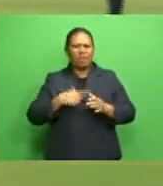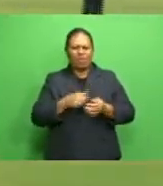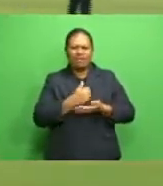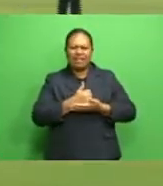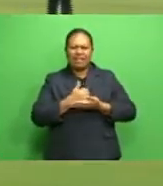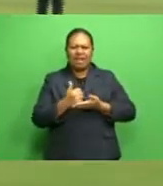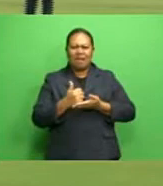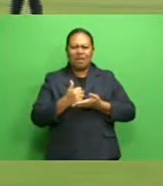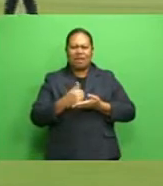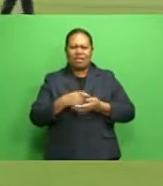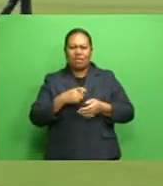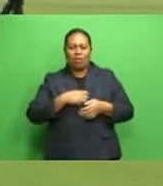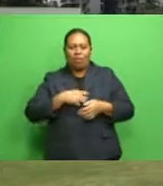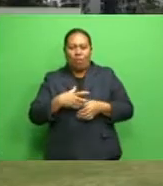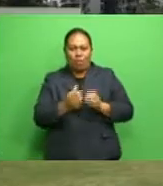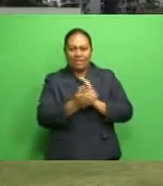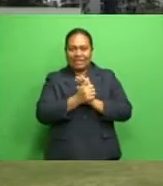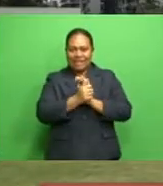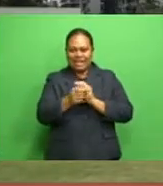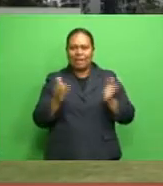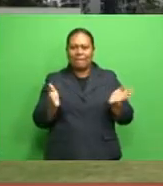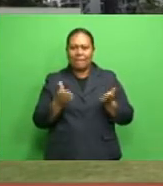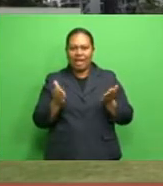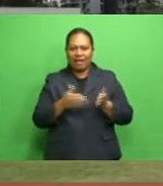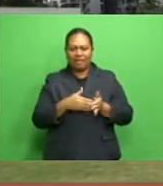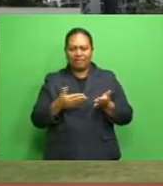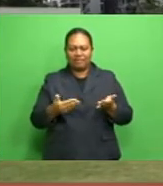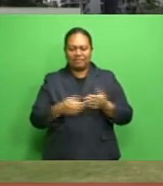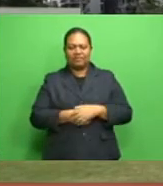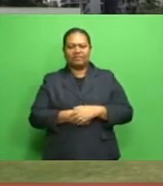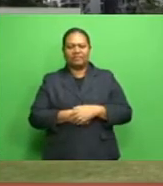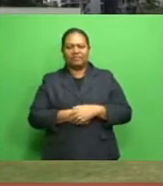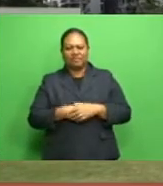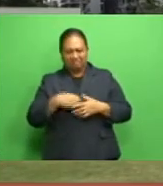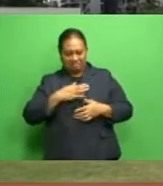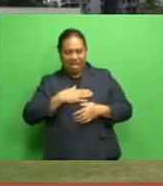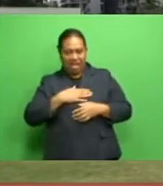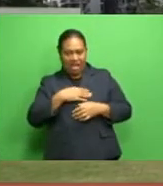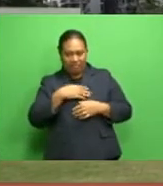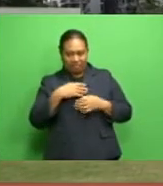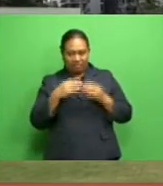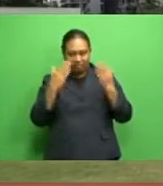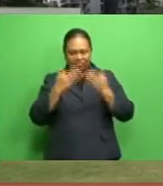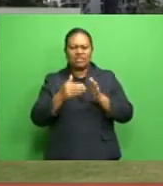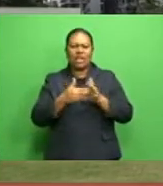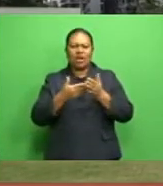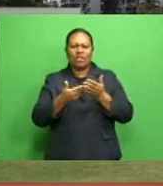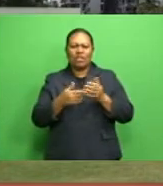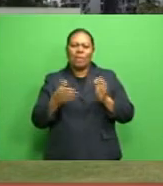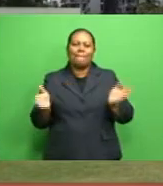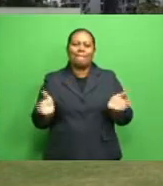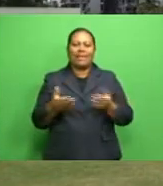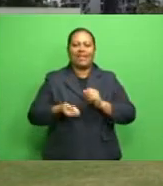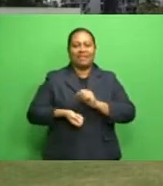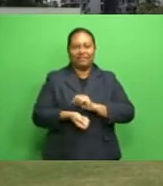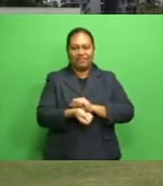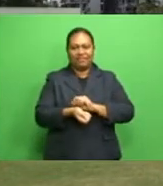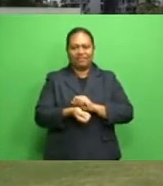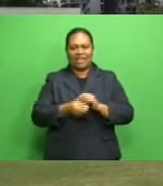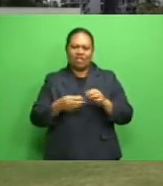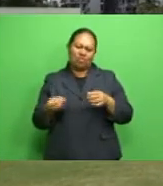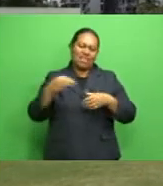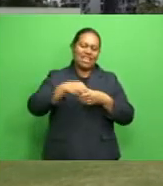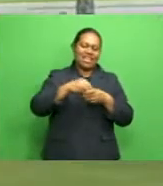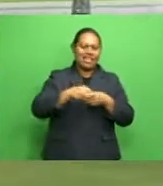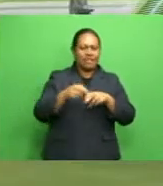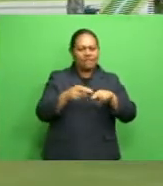upcoming eager and talented players. My aim is just to play cricket and move forward to be in the national